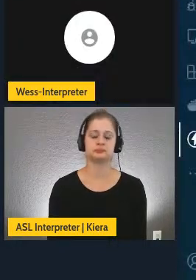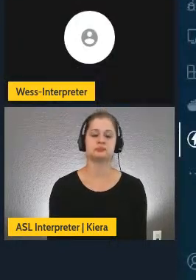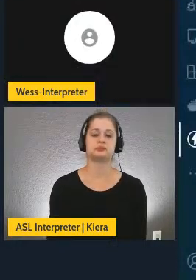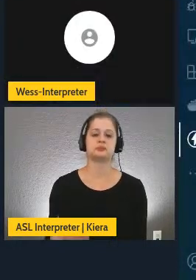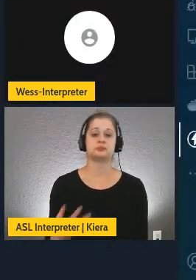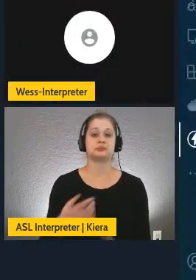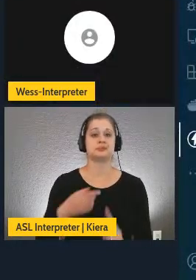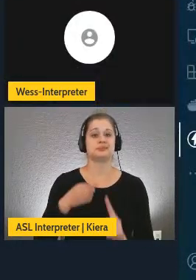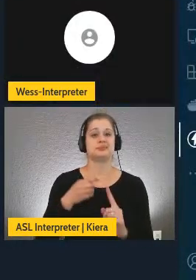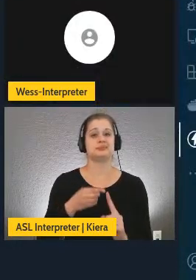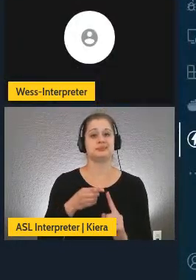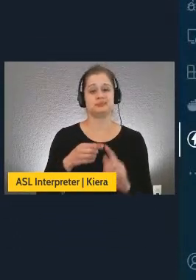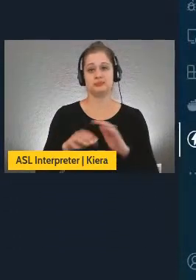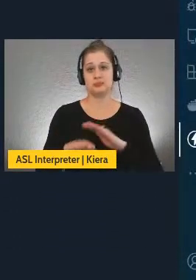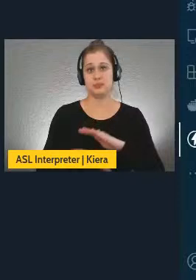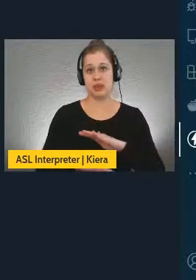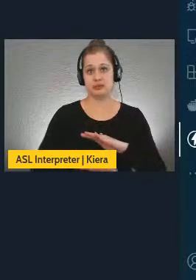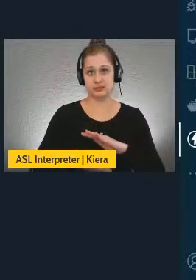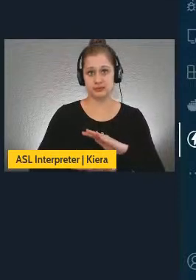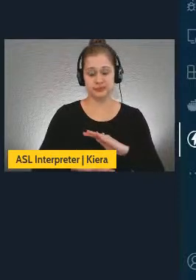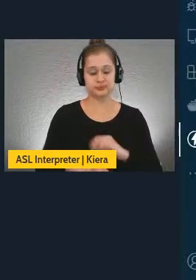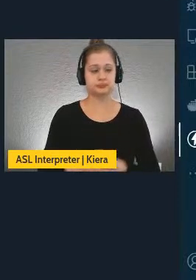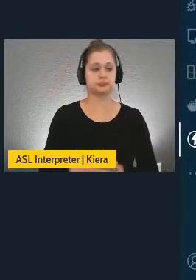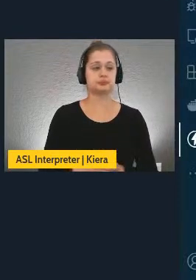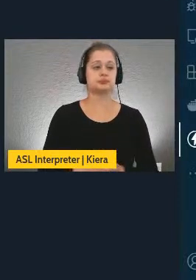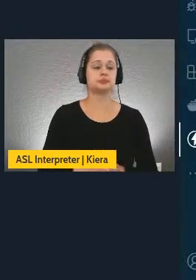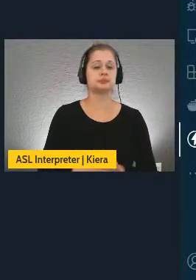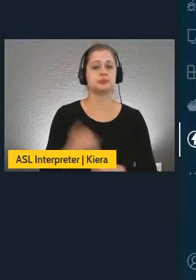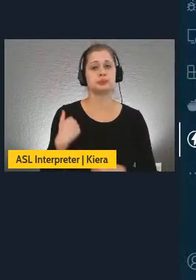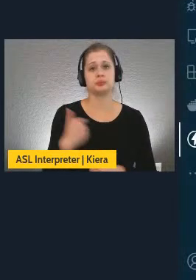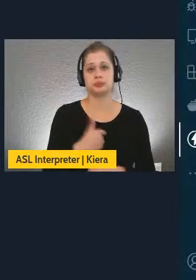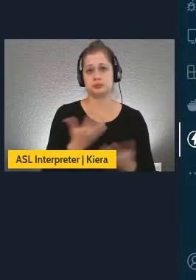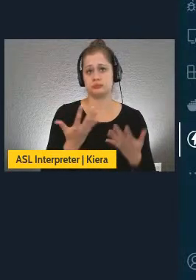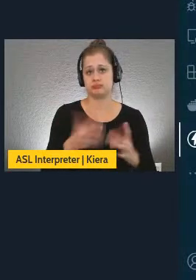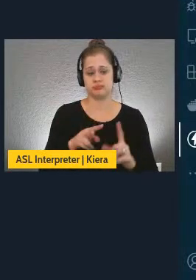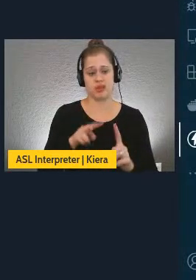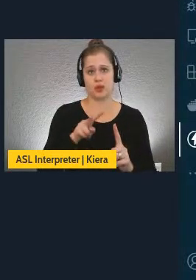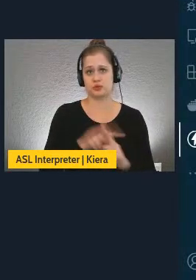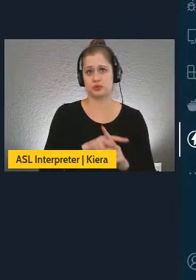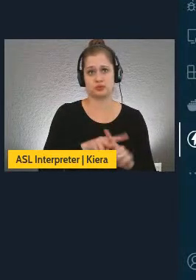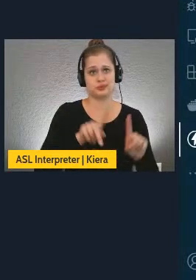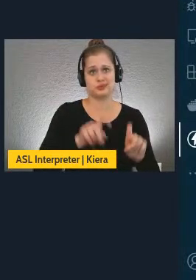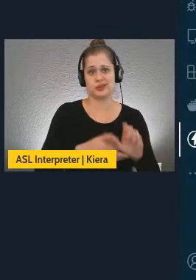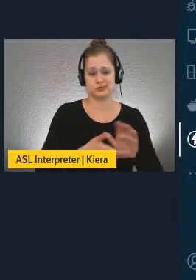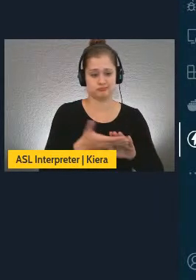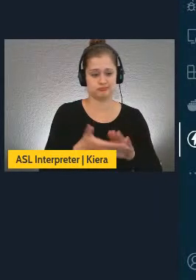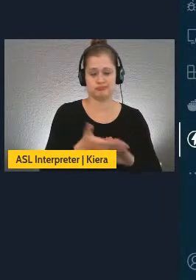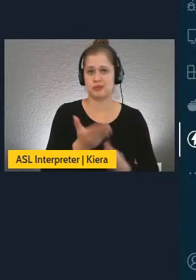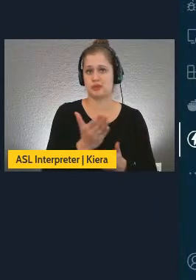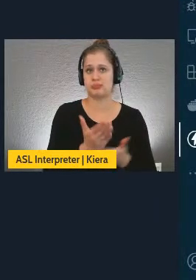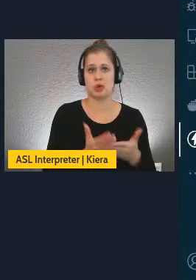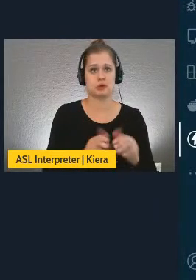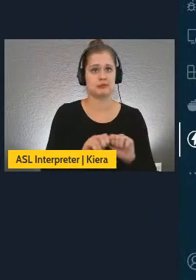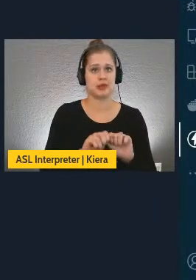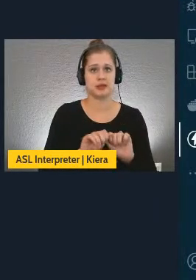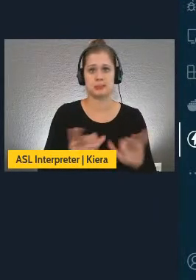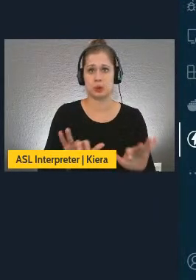basically, we now executed the tests as part of our deployment,